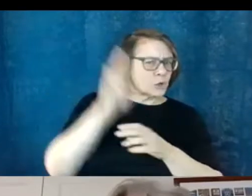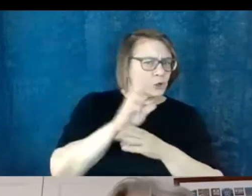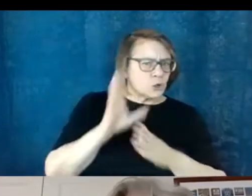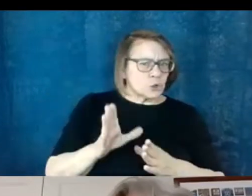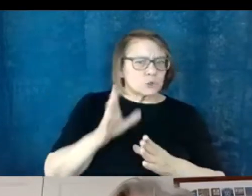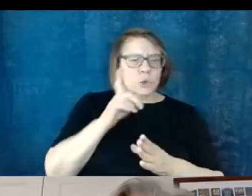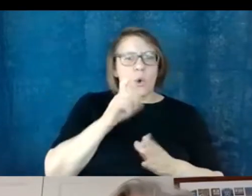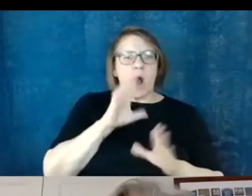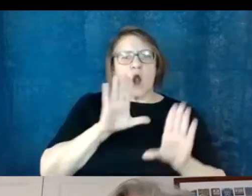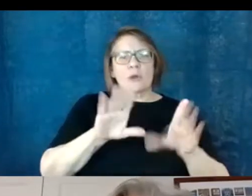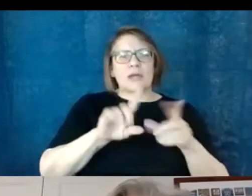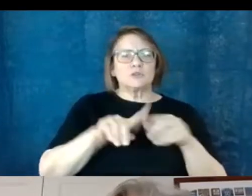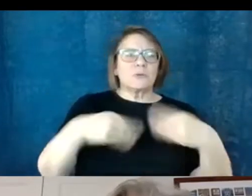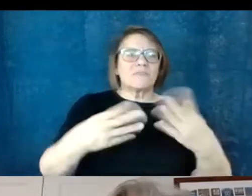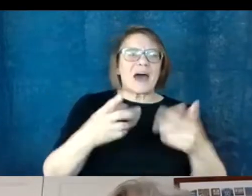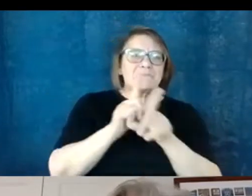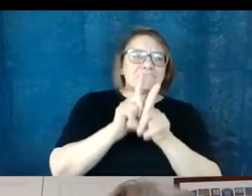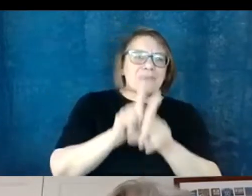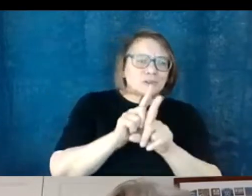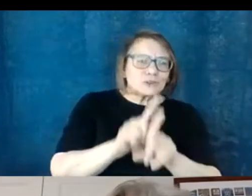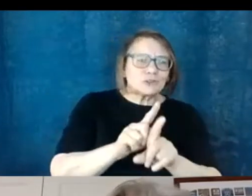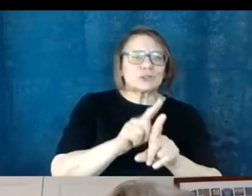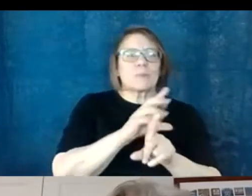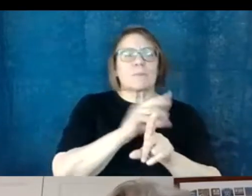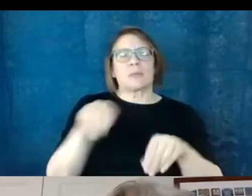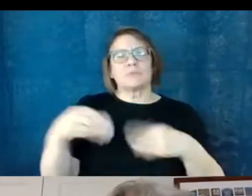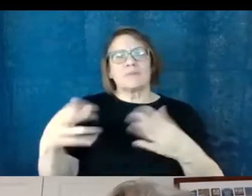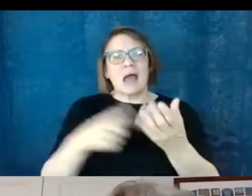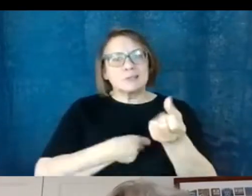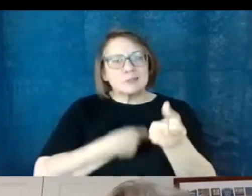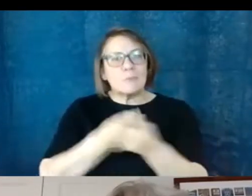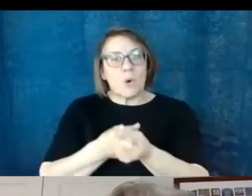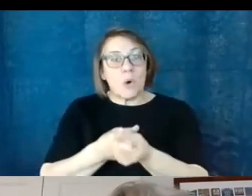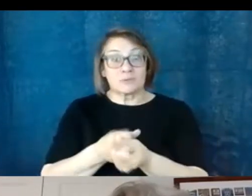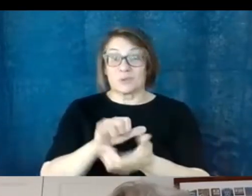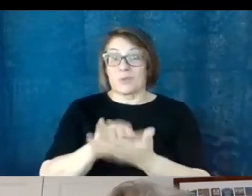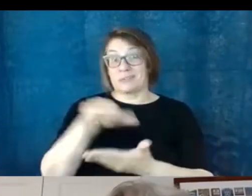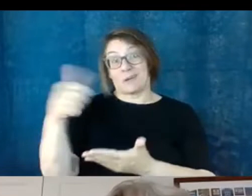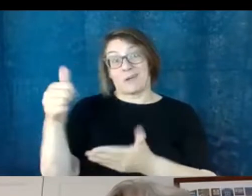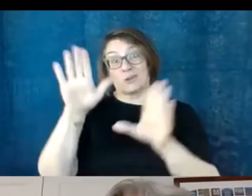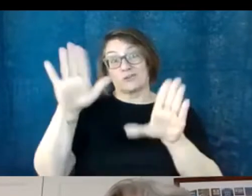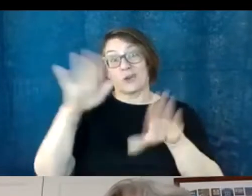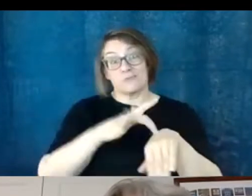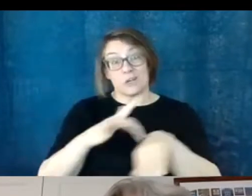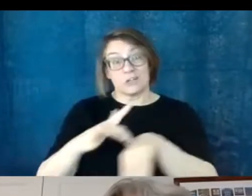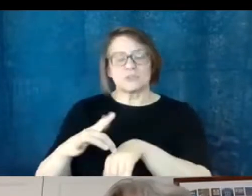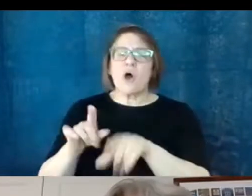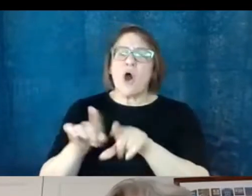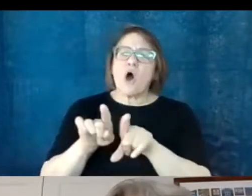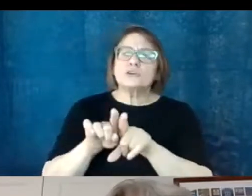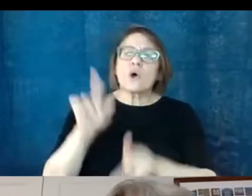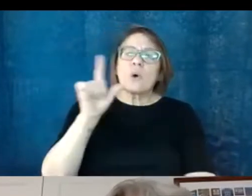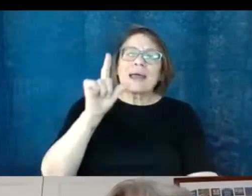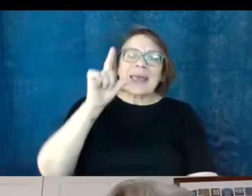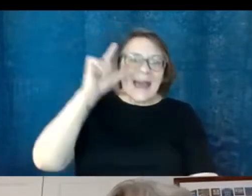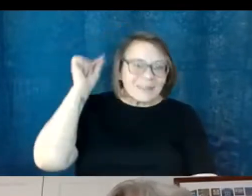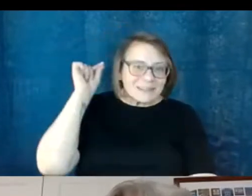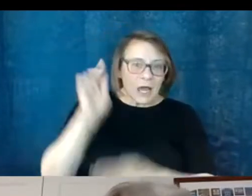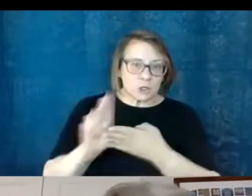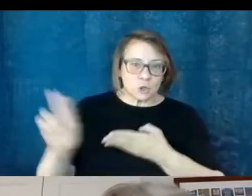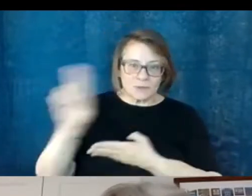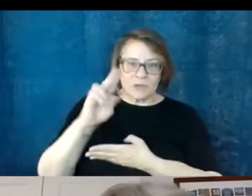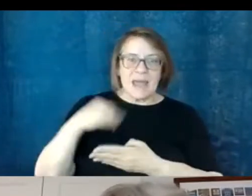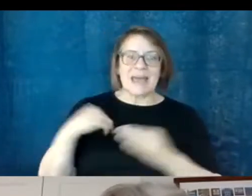at providing mentorship and providing support. So that's a good resource. Also, Gallaudet University has a